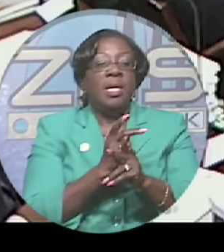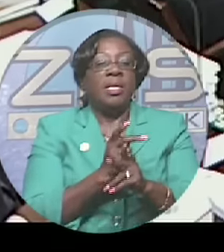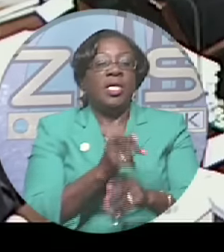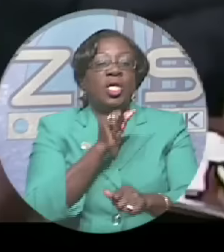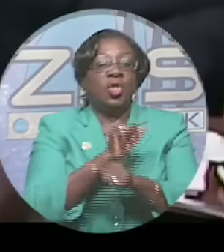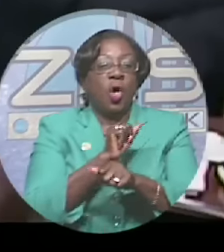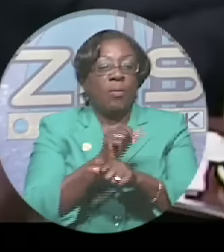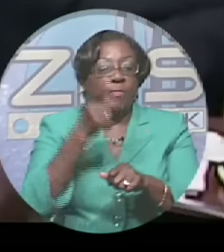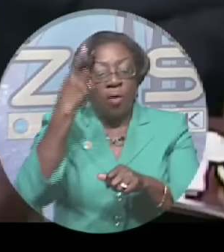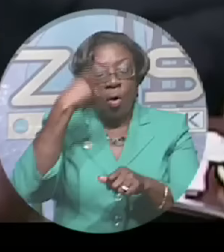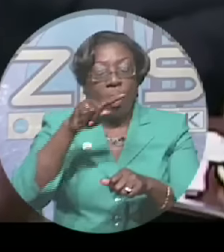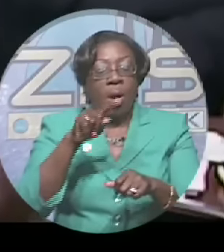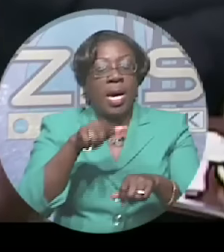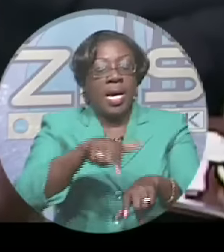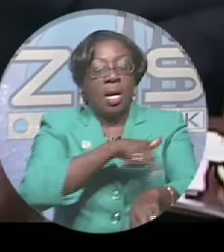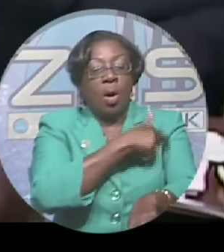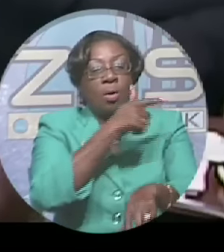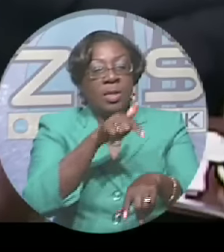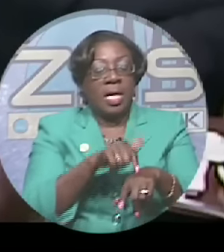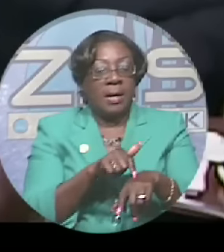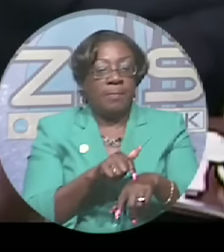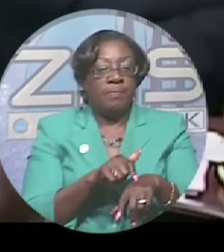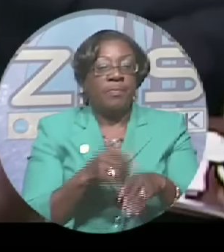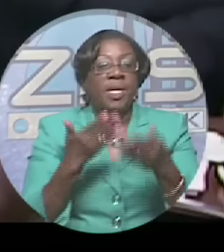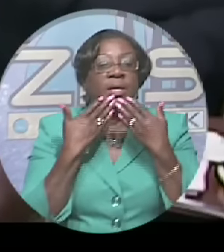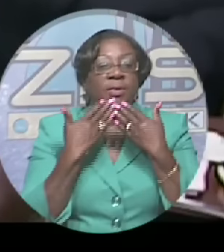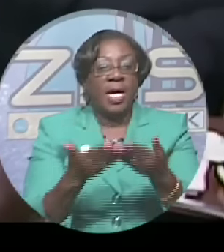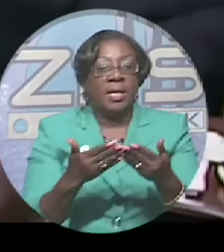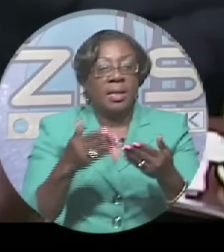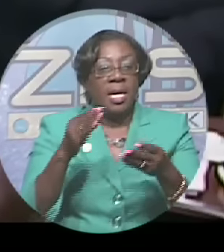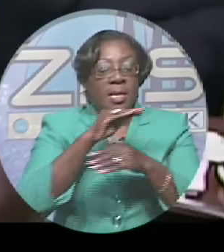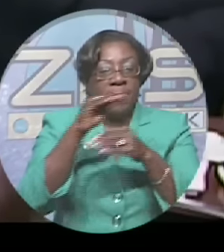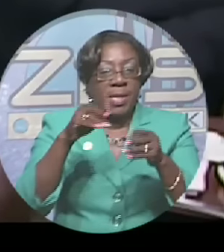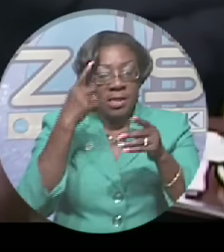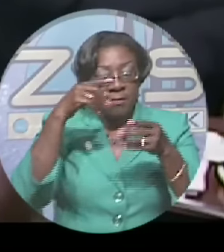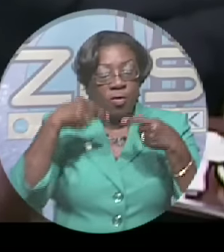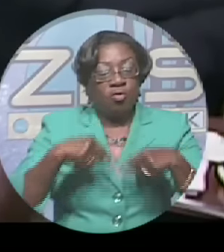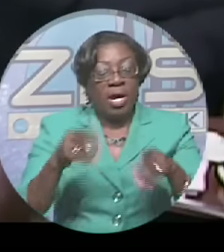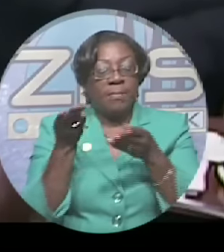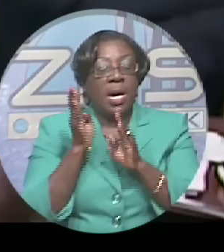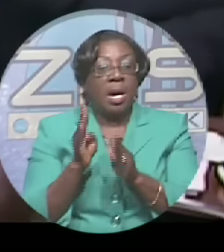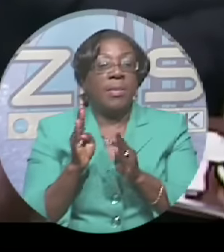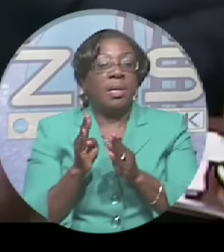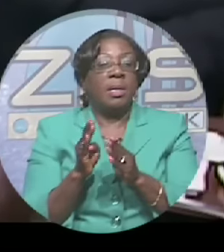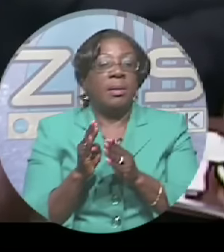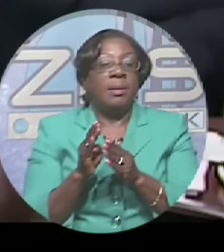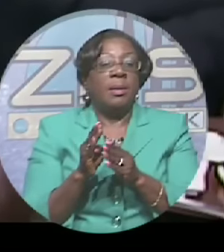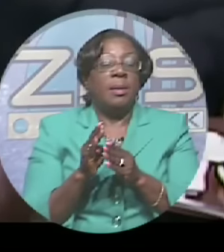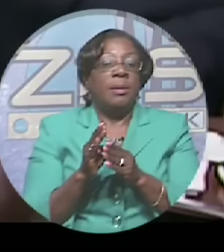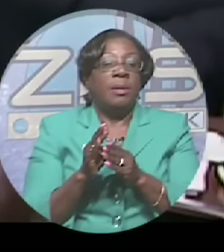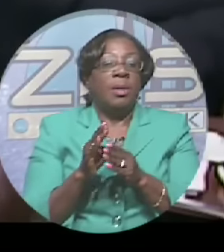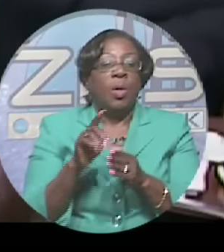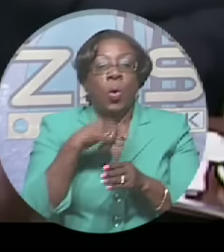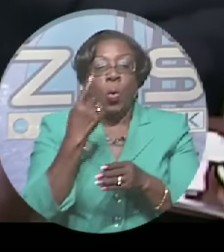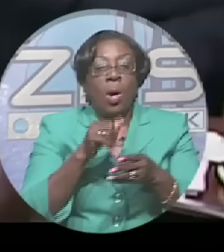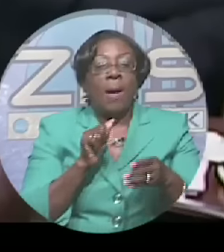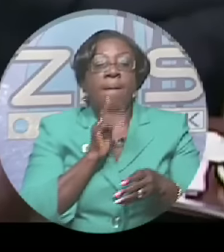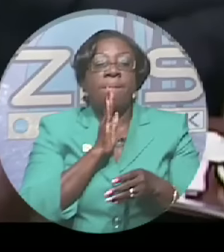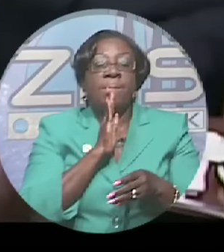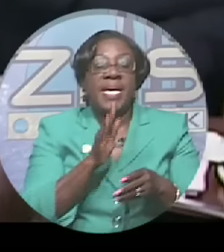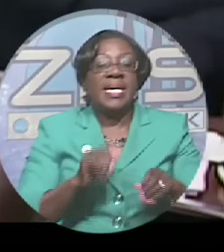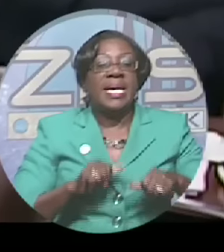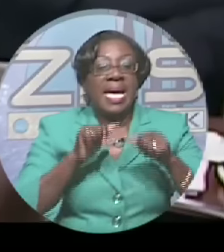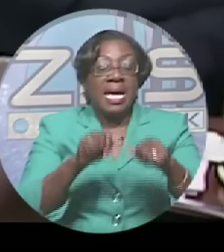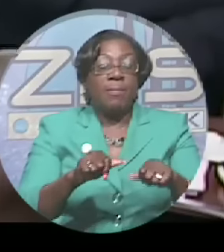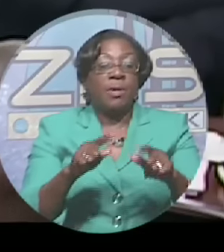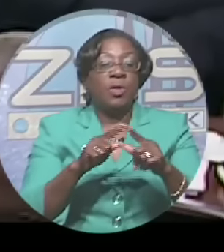the Minister for Grand Bahama and the Minister responsible for immigration for being able to